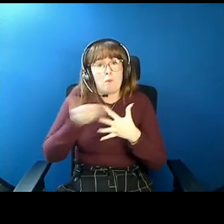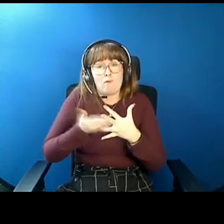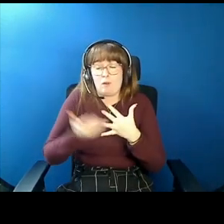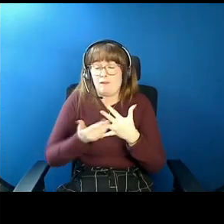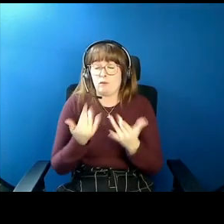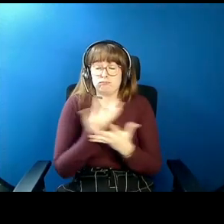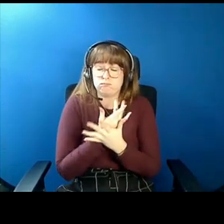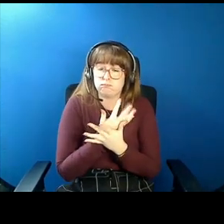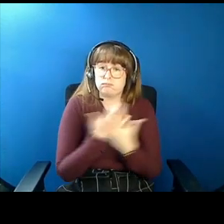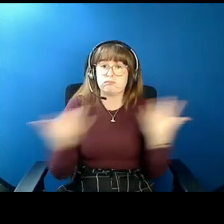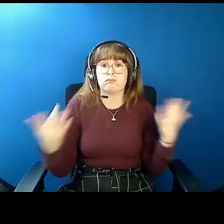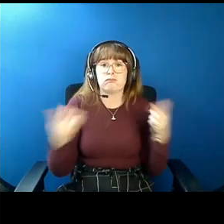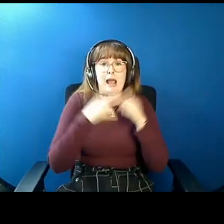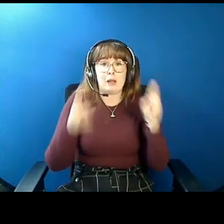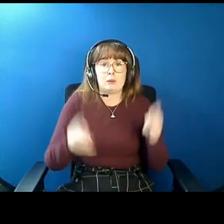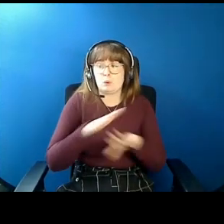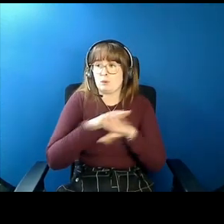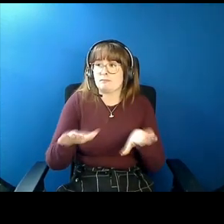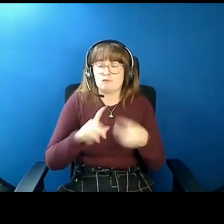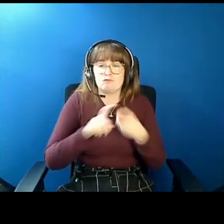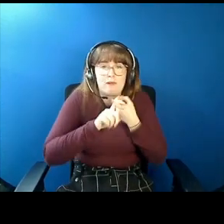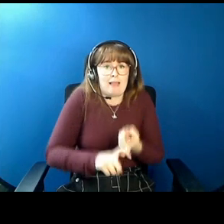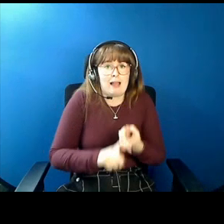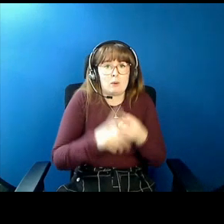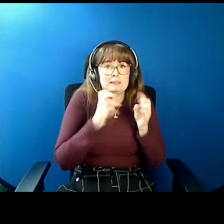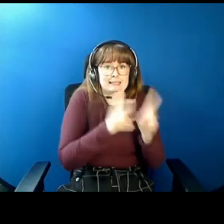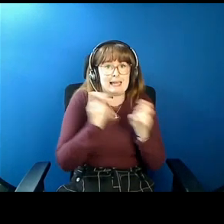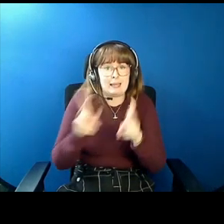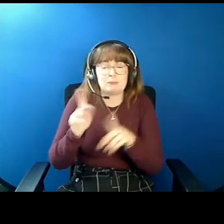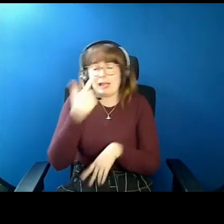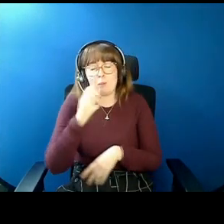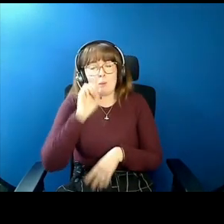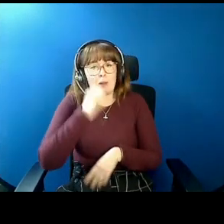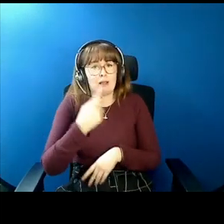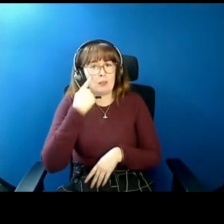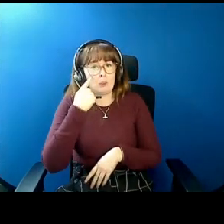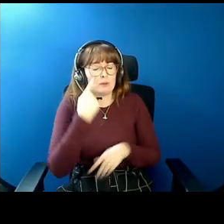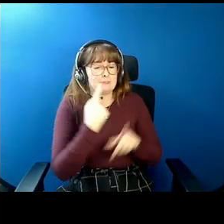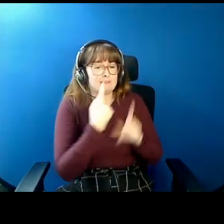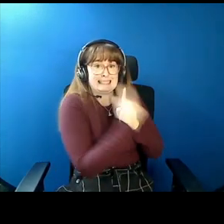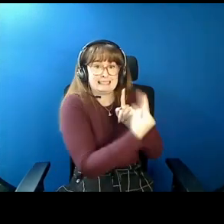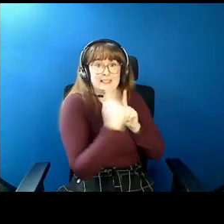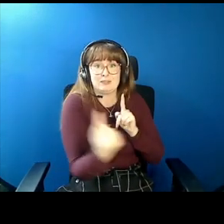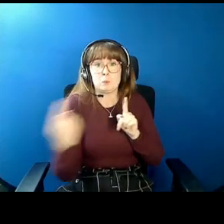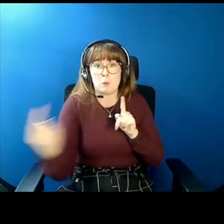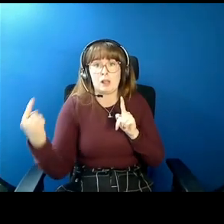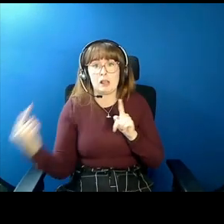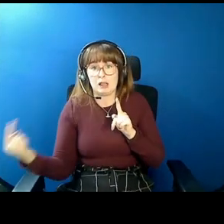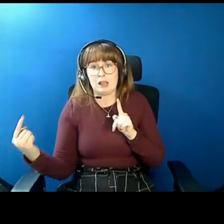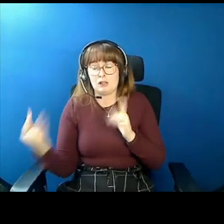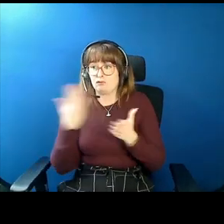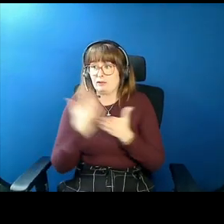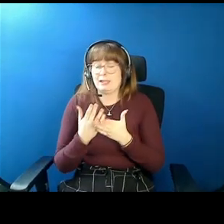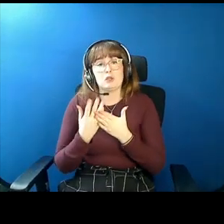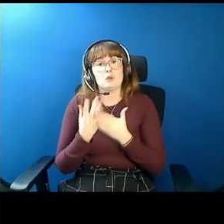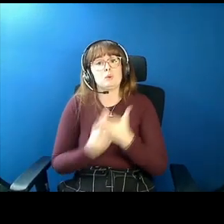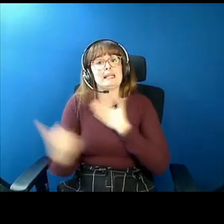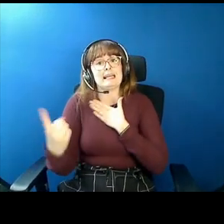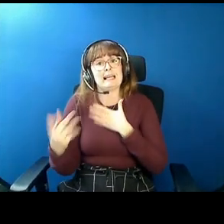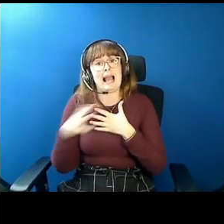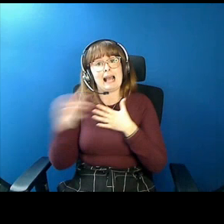so there isn't a reliance on property archetypes. We can look at each property individually, which is a kind of a unique aspect of